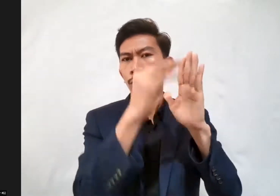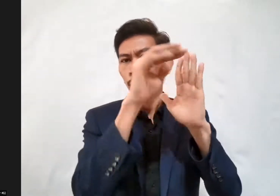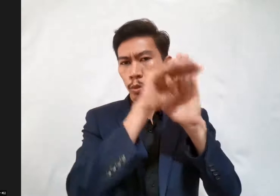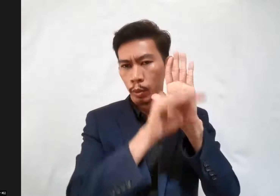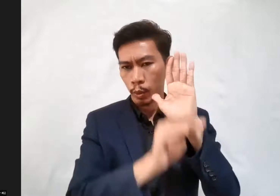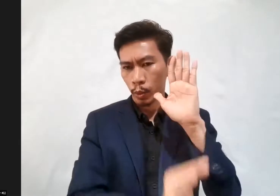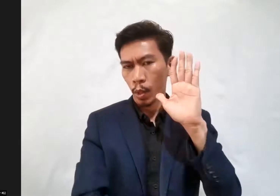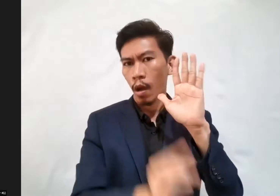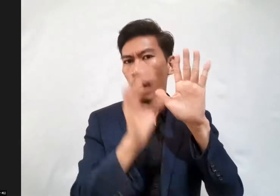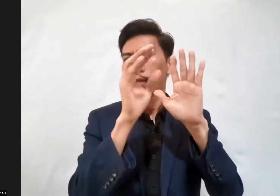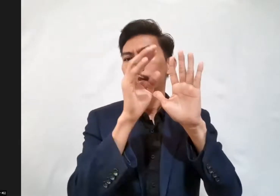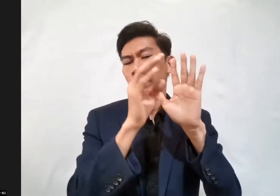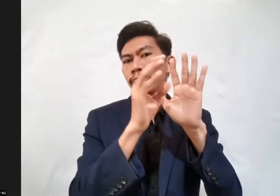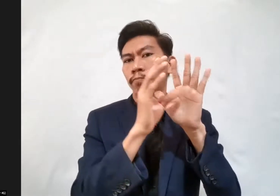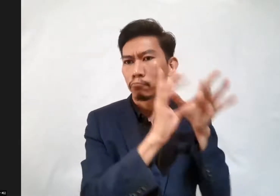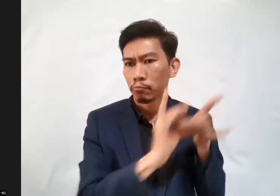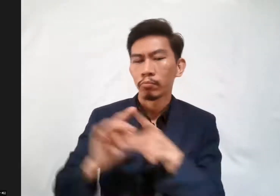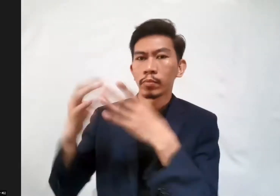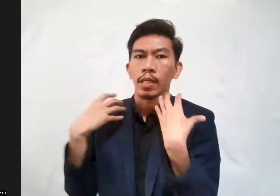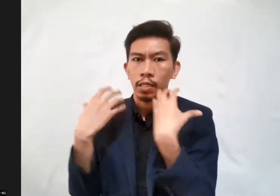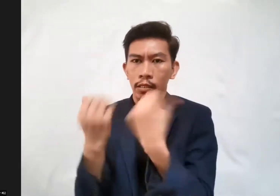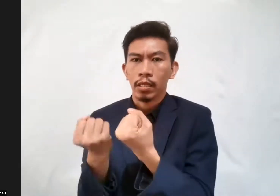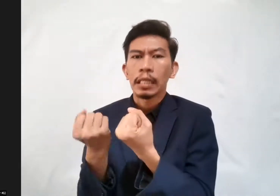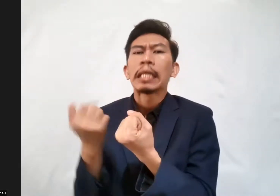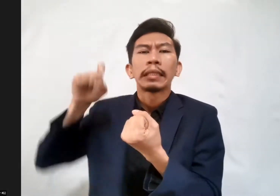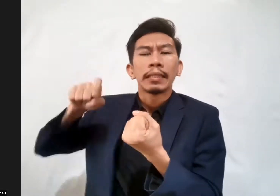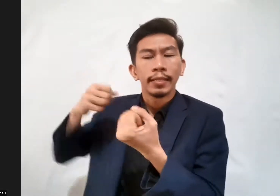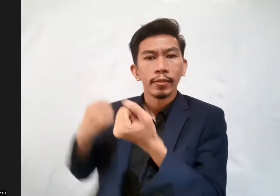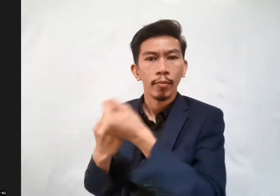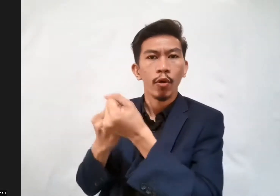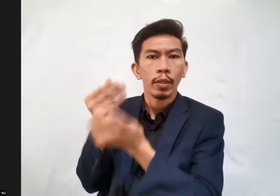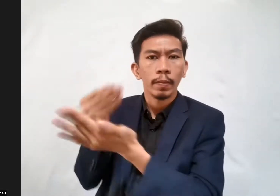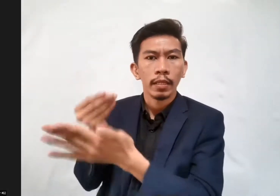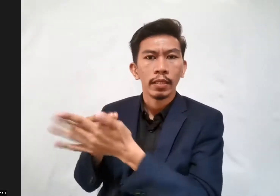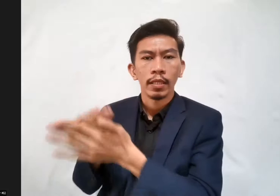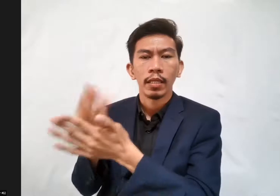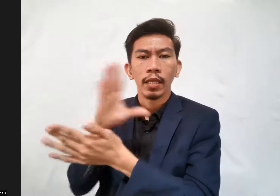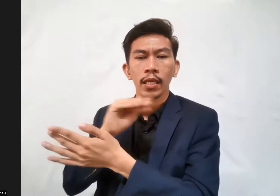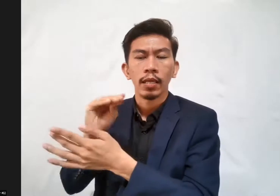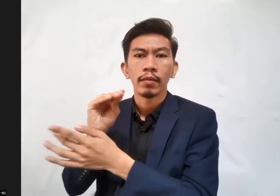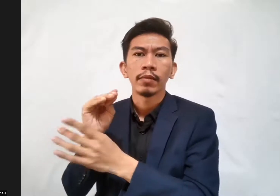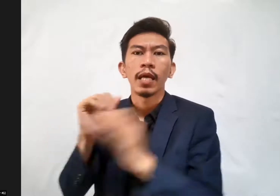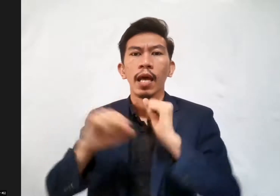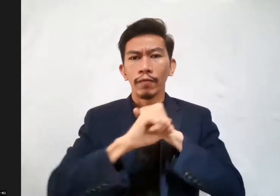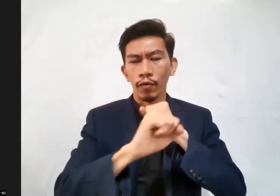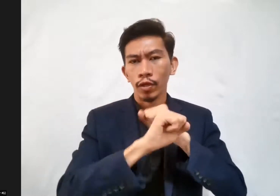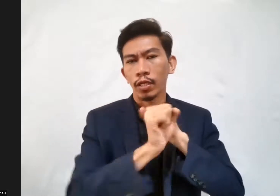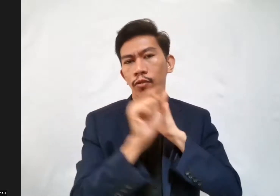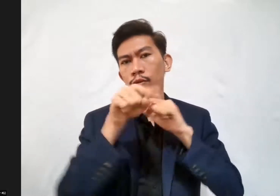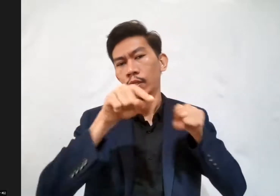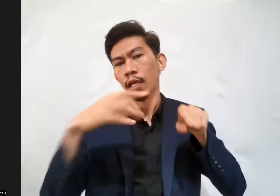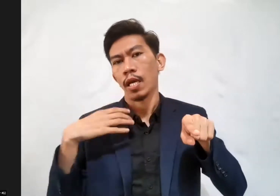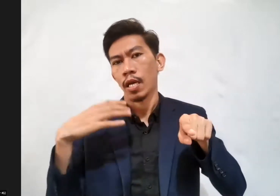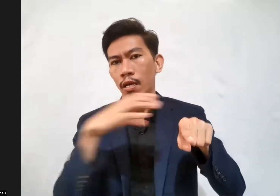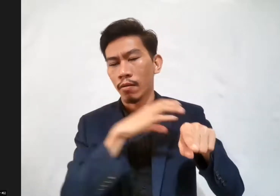be unfunded and advocate with the Senate, the House, and the executive branch to